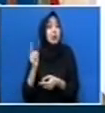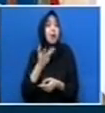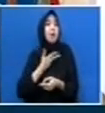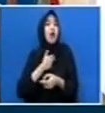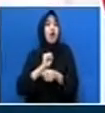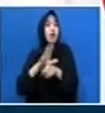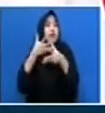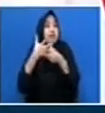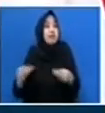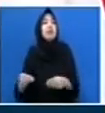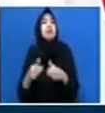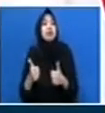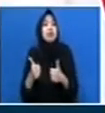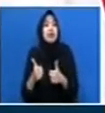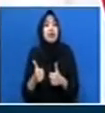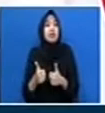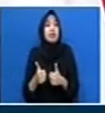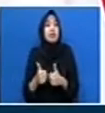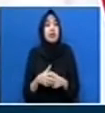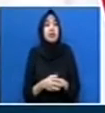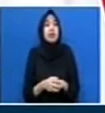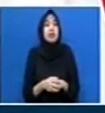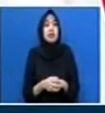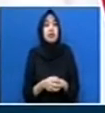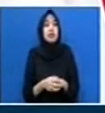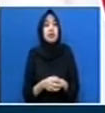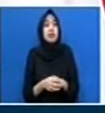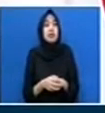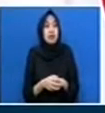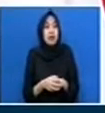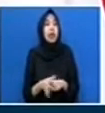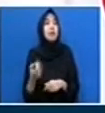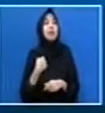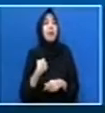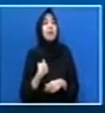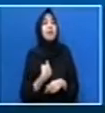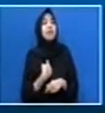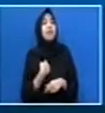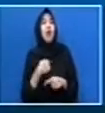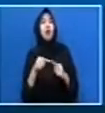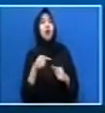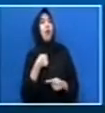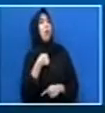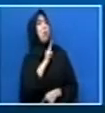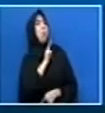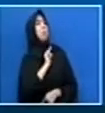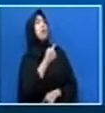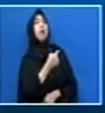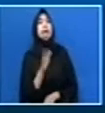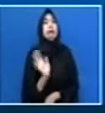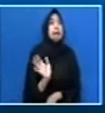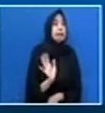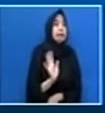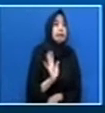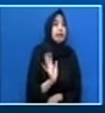that effort. Like me first policies anymore. I mean, like... Well, it wasn't a me first. It was sort of, we want to make sure that